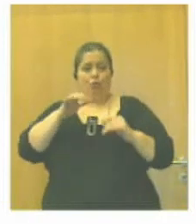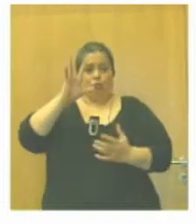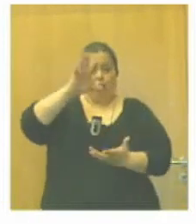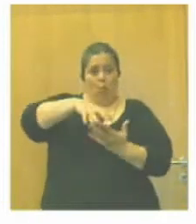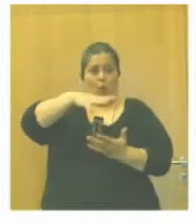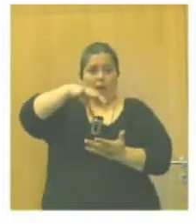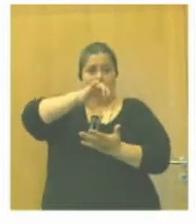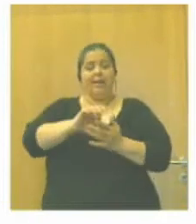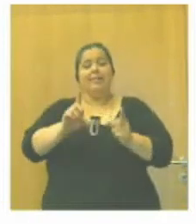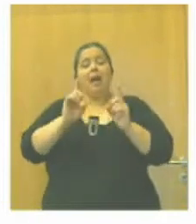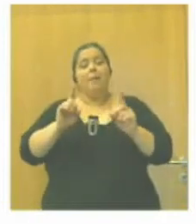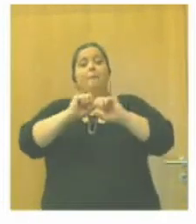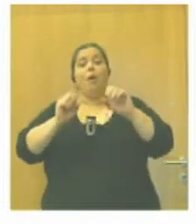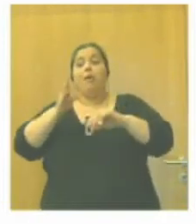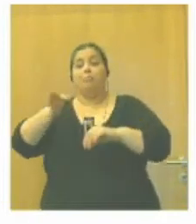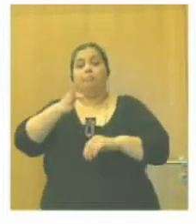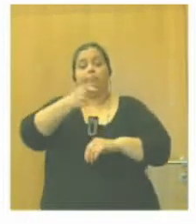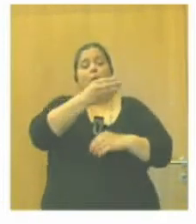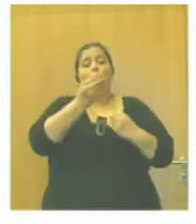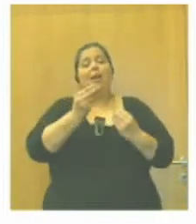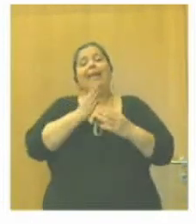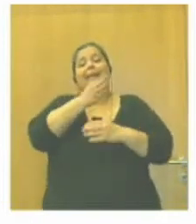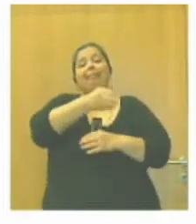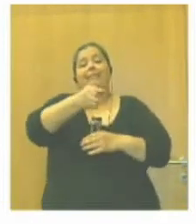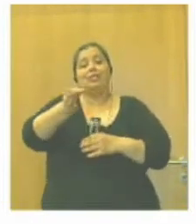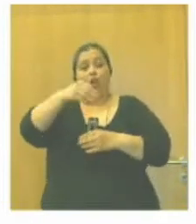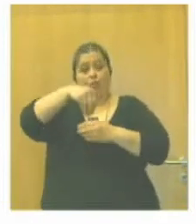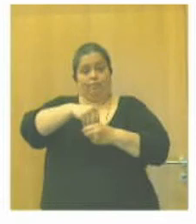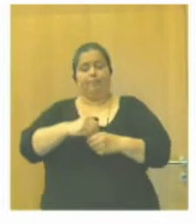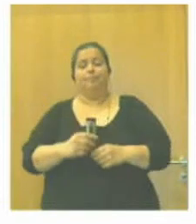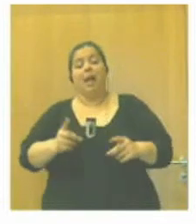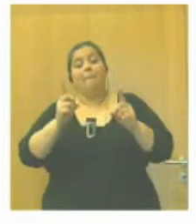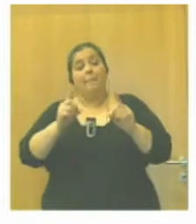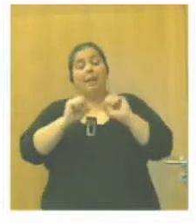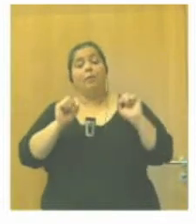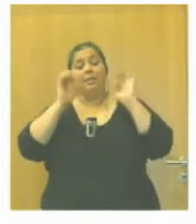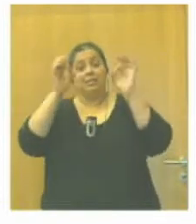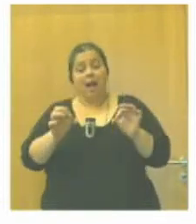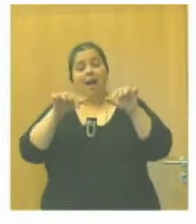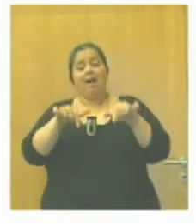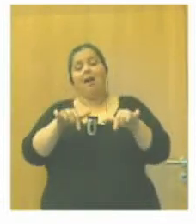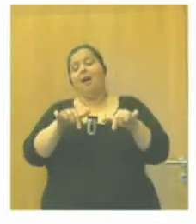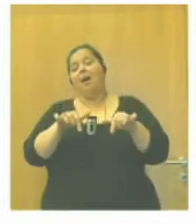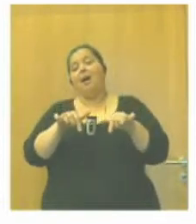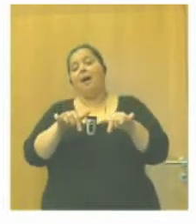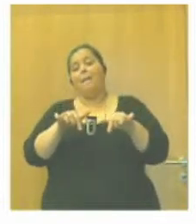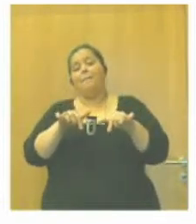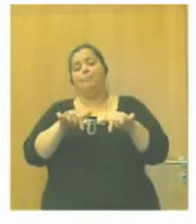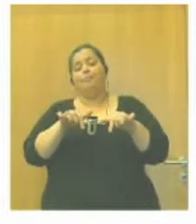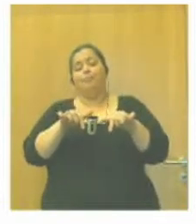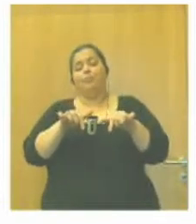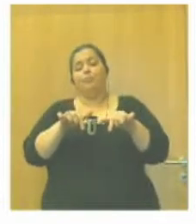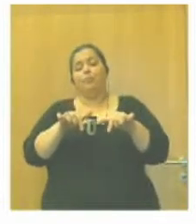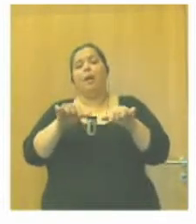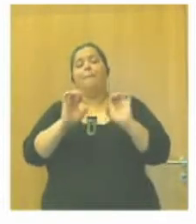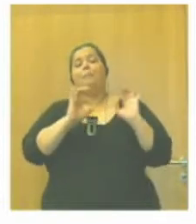package. And we're working also to disseminate and reach adolescents and other stakeholders to talk with them about what